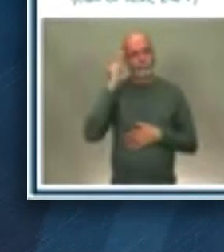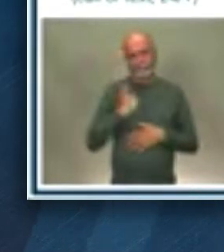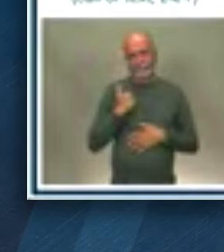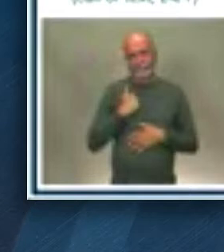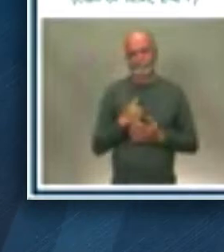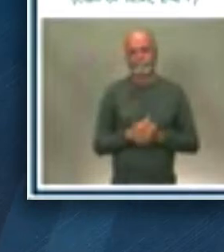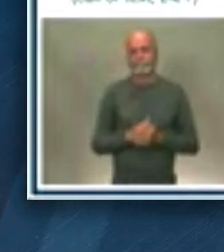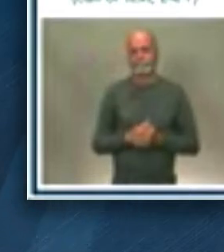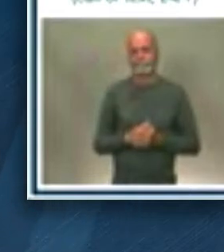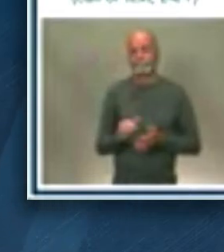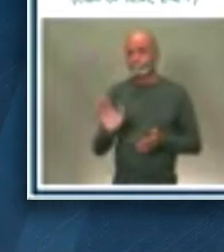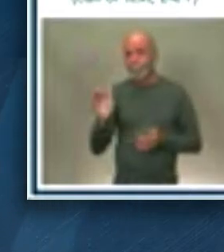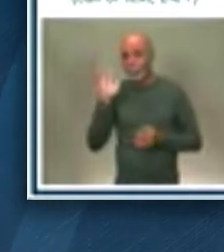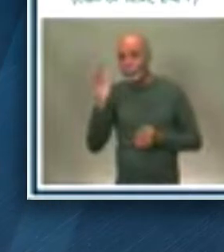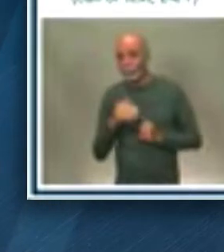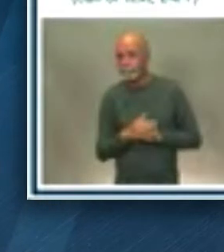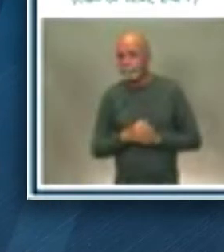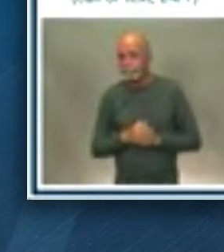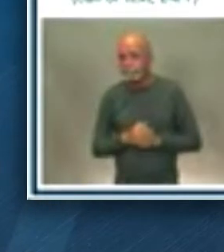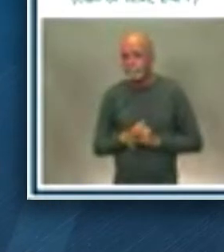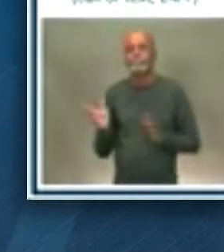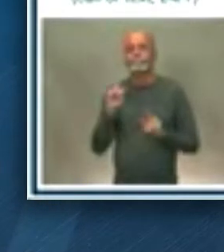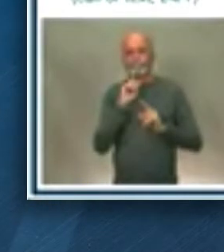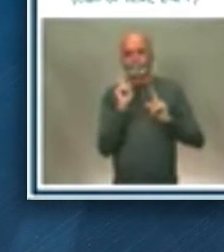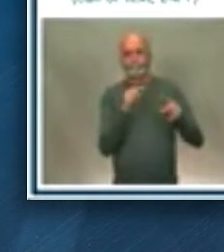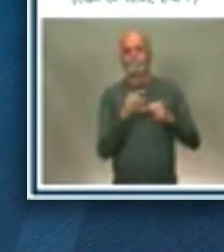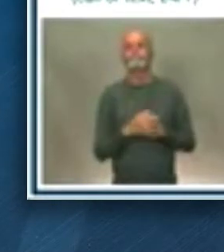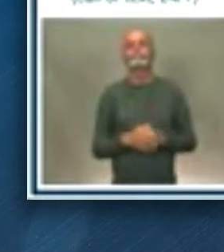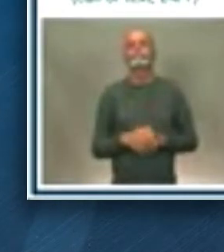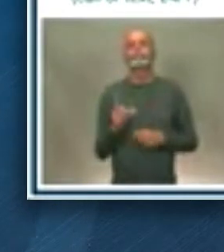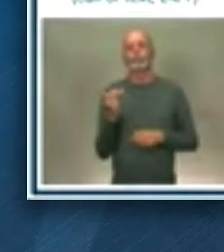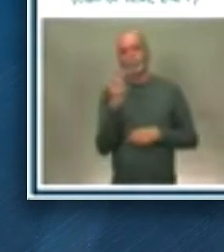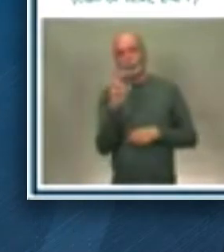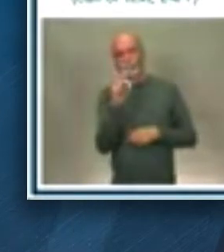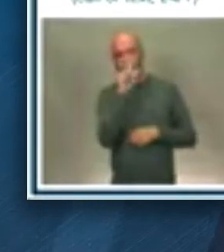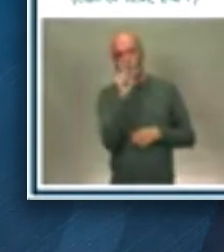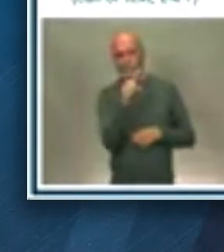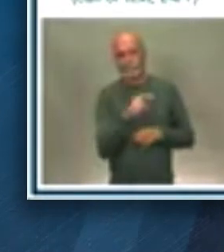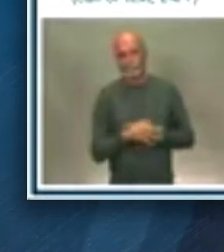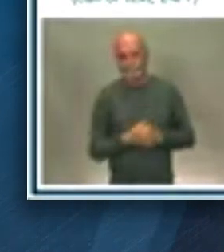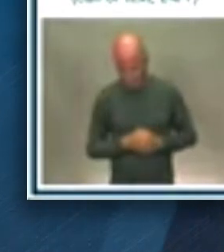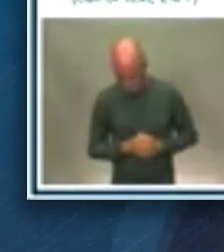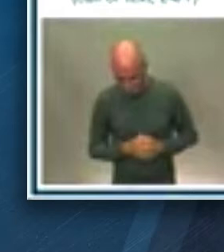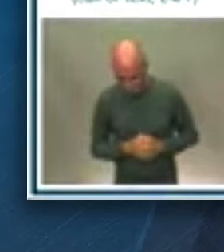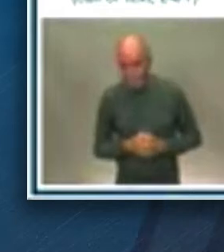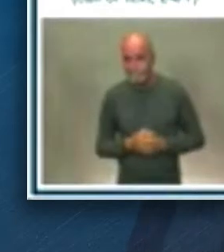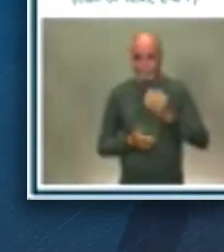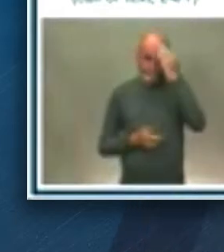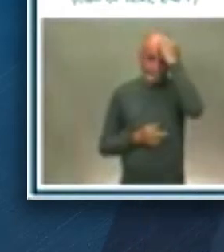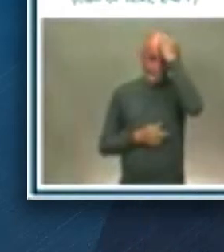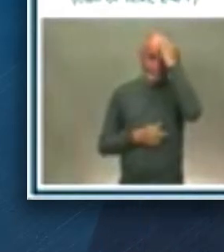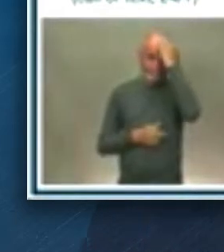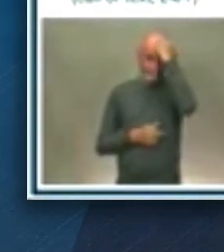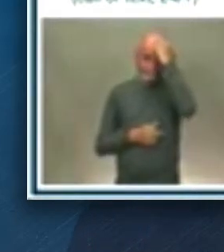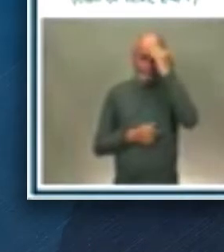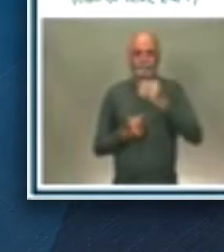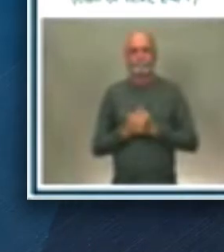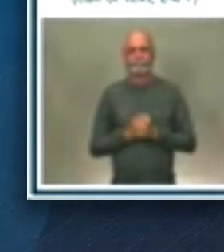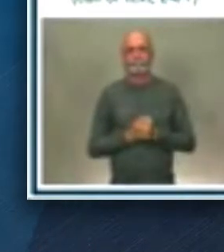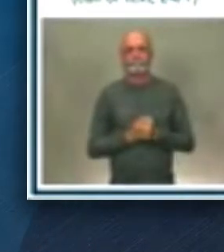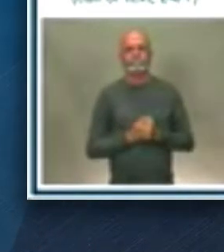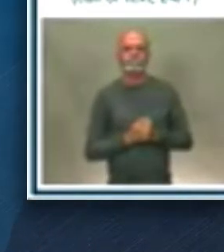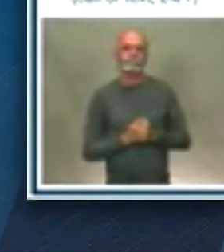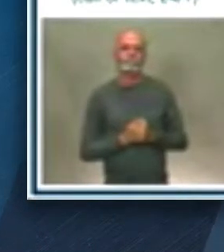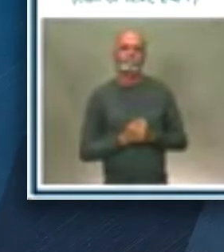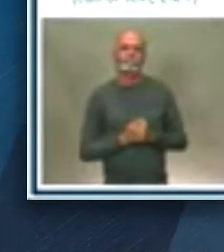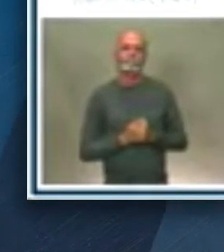follow-up? Yes, Dr. Strang, how concerned are you by the fourth wave, and precisely will